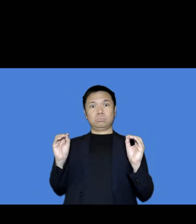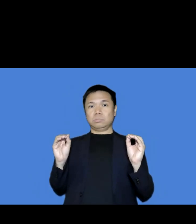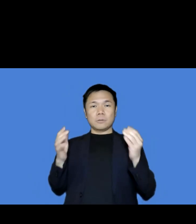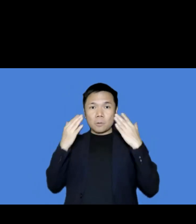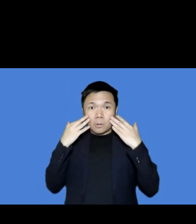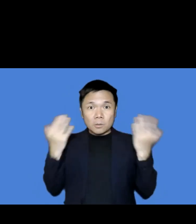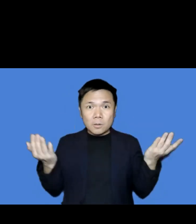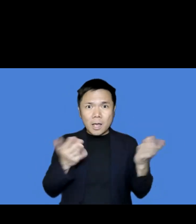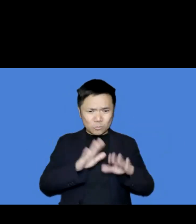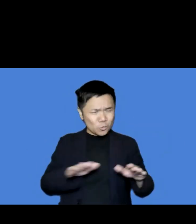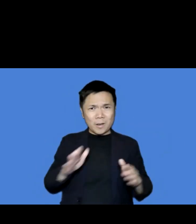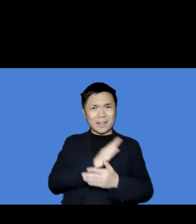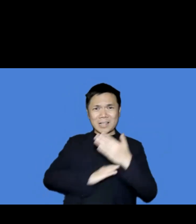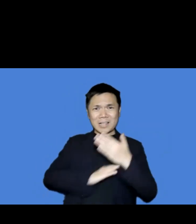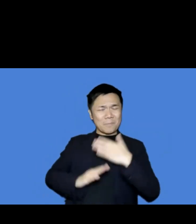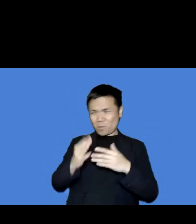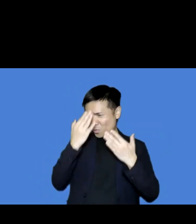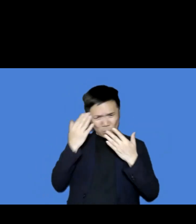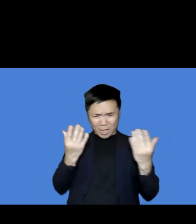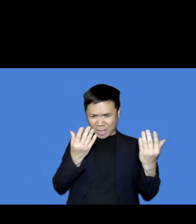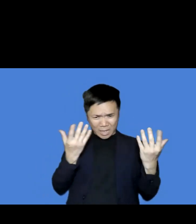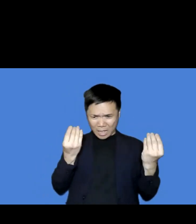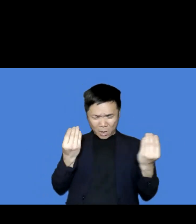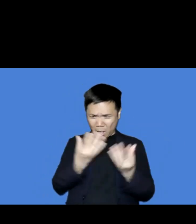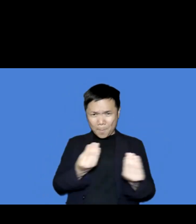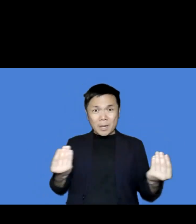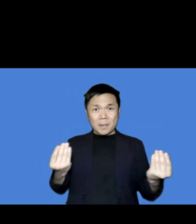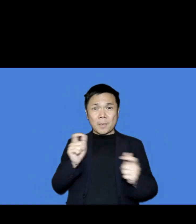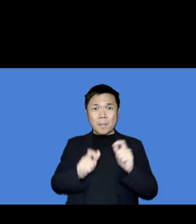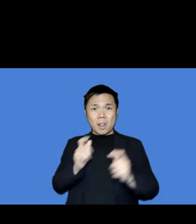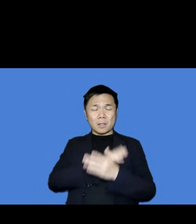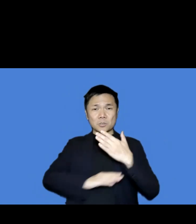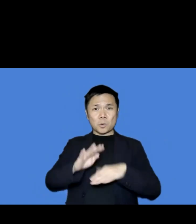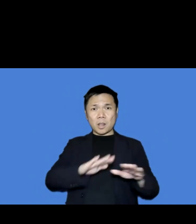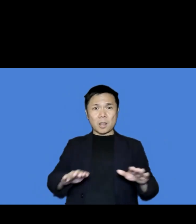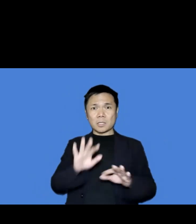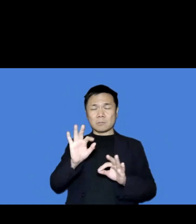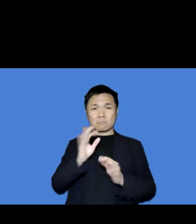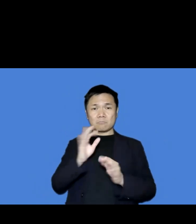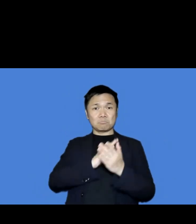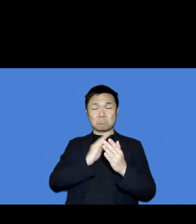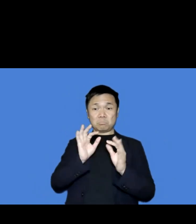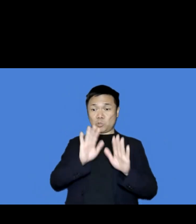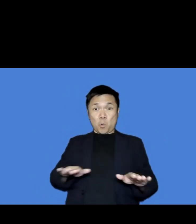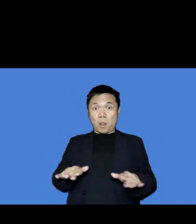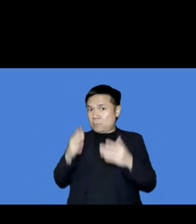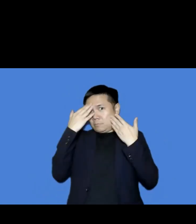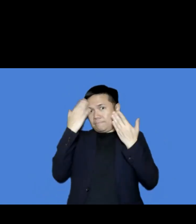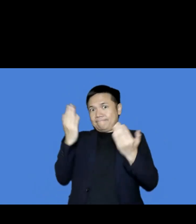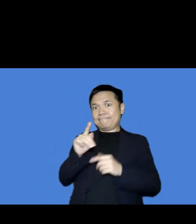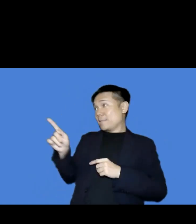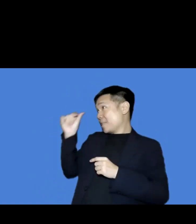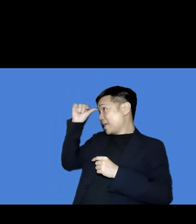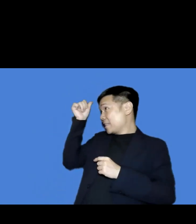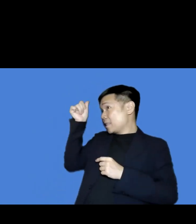of disabilities, how much they are there. It is not there. As a policy matter, India has got all government,